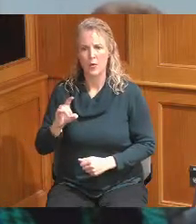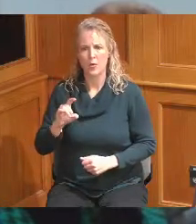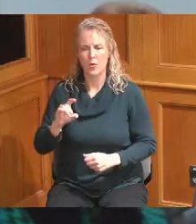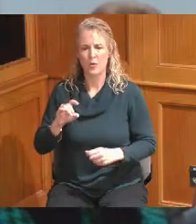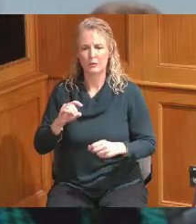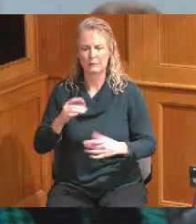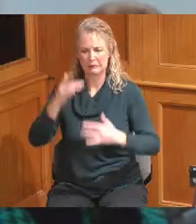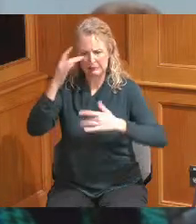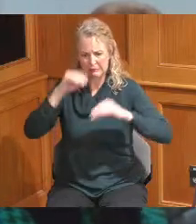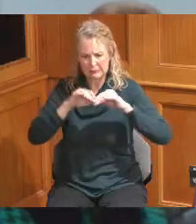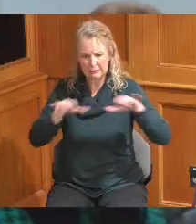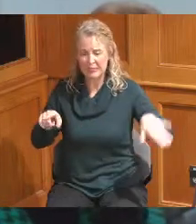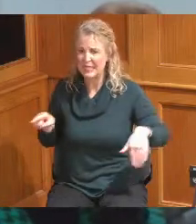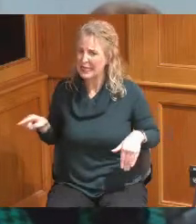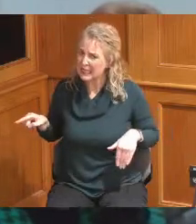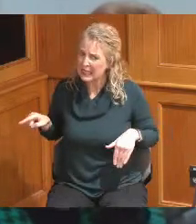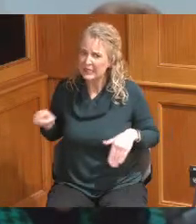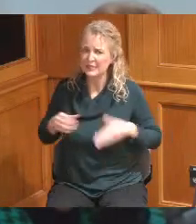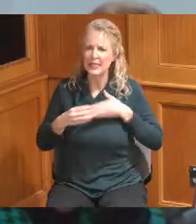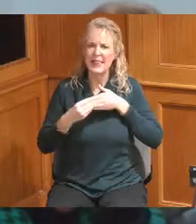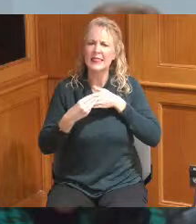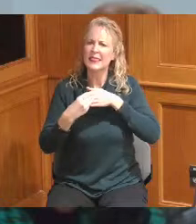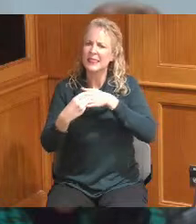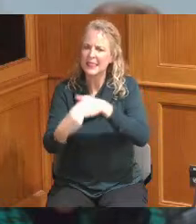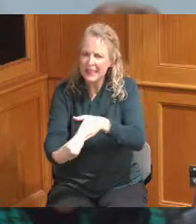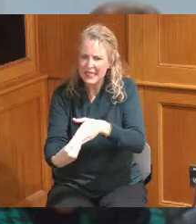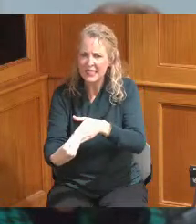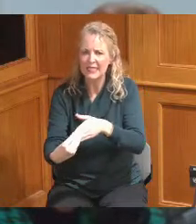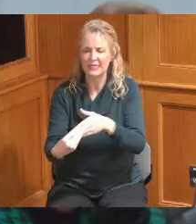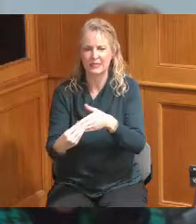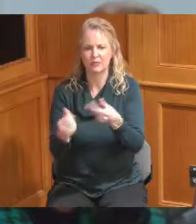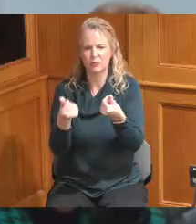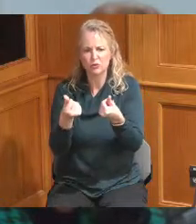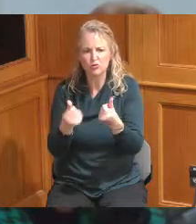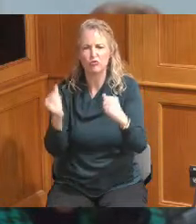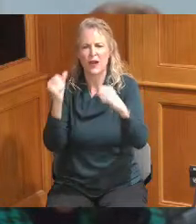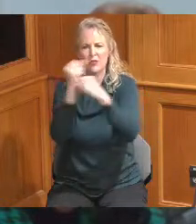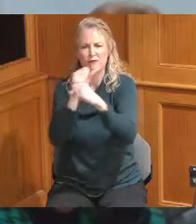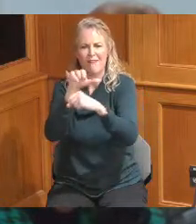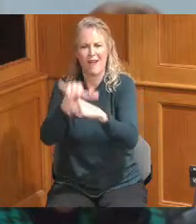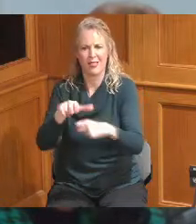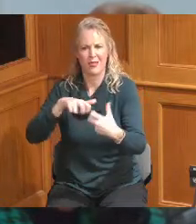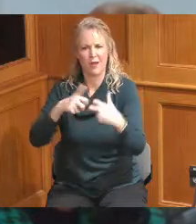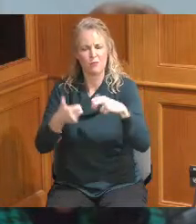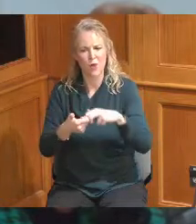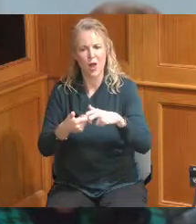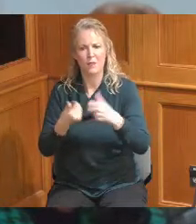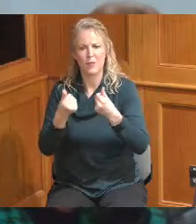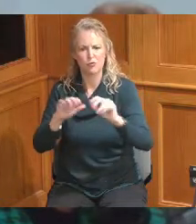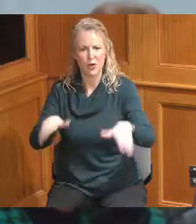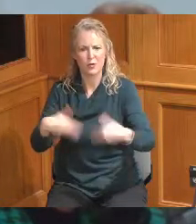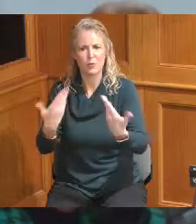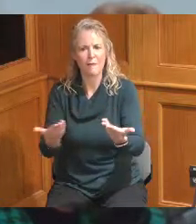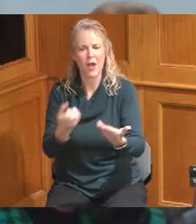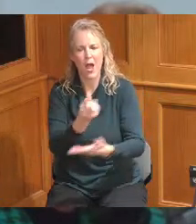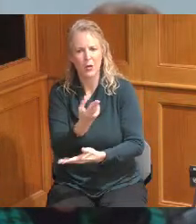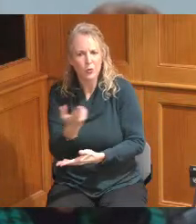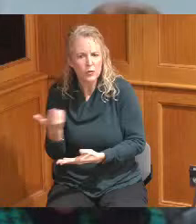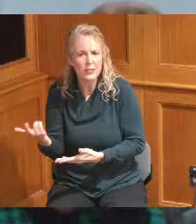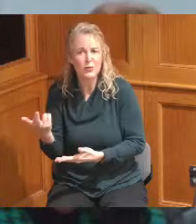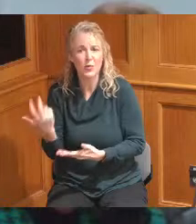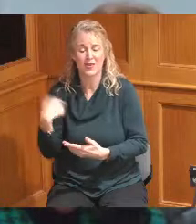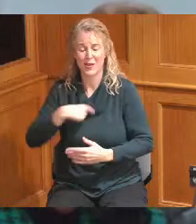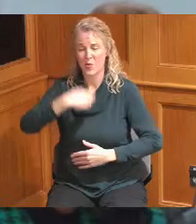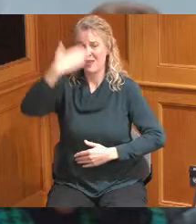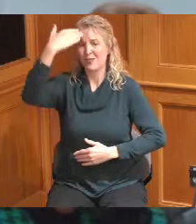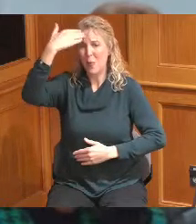is heavily in leadership in helping to fight that epidemic, and the church and the Black community,